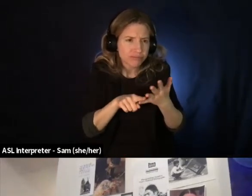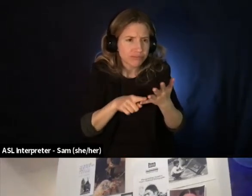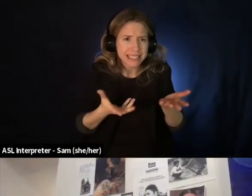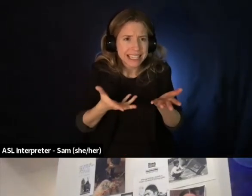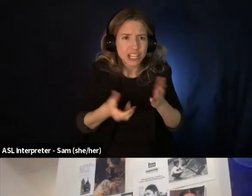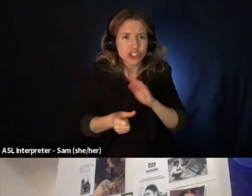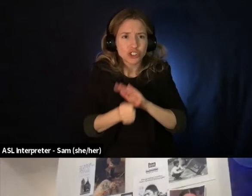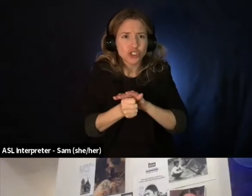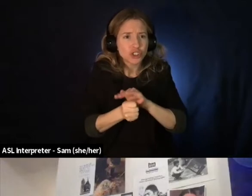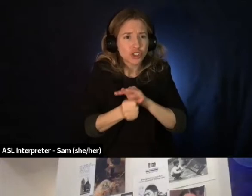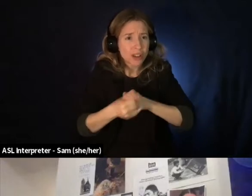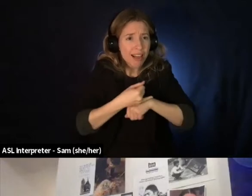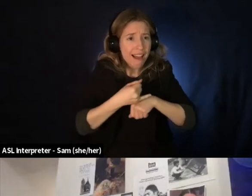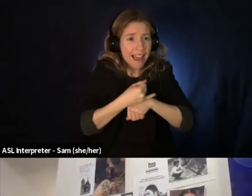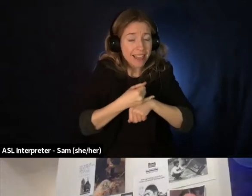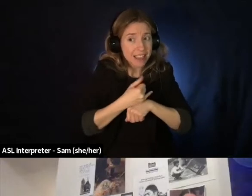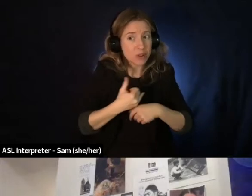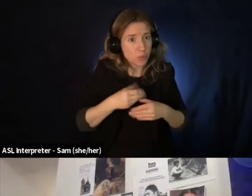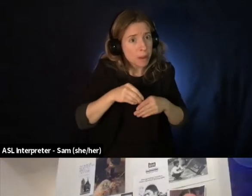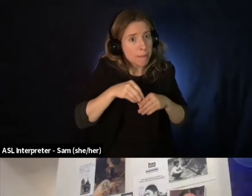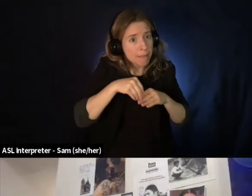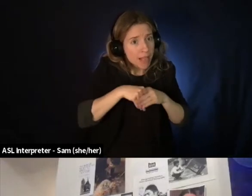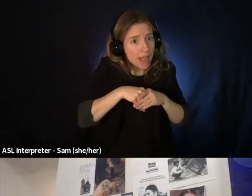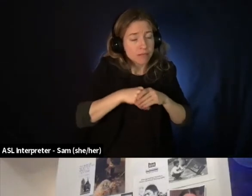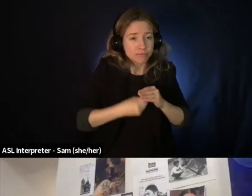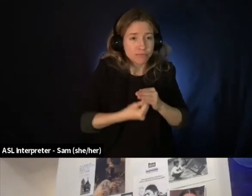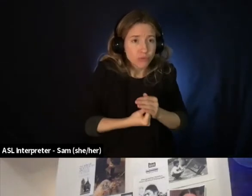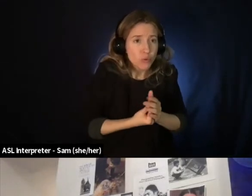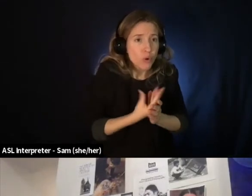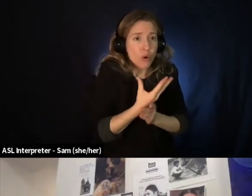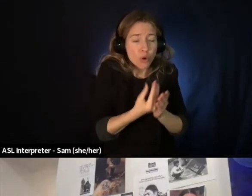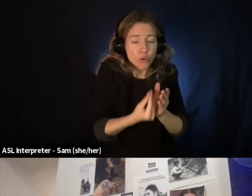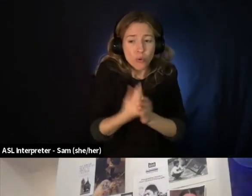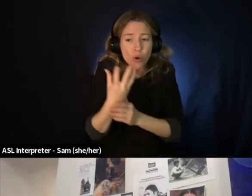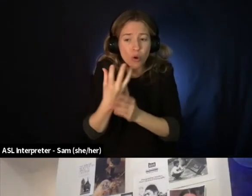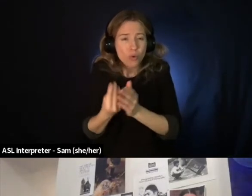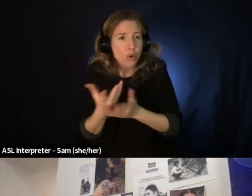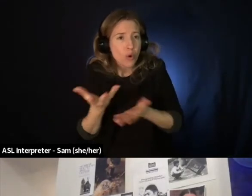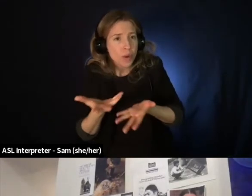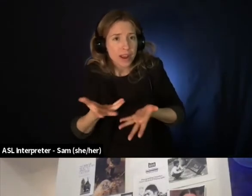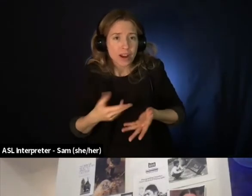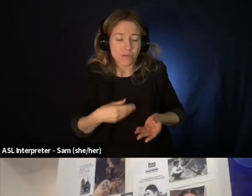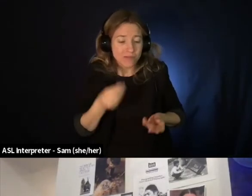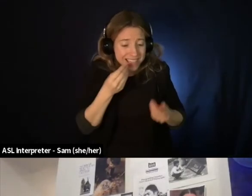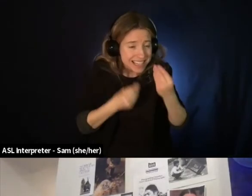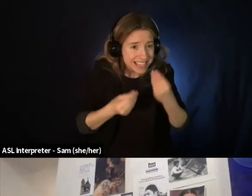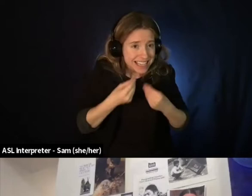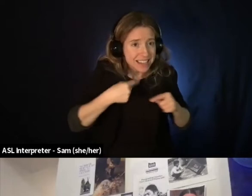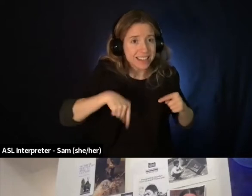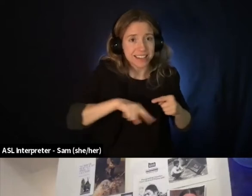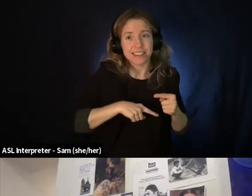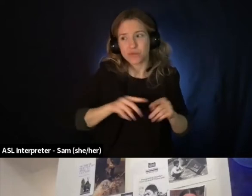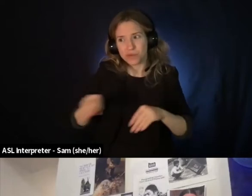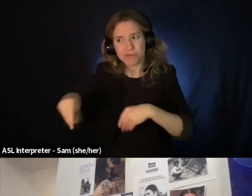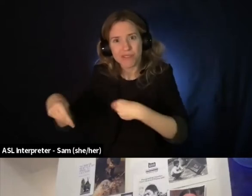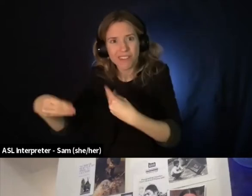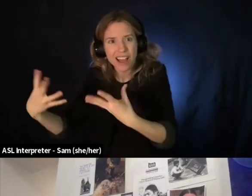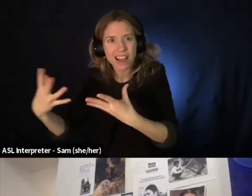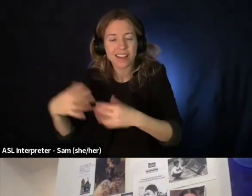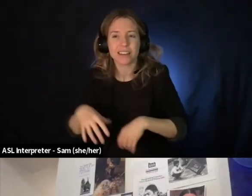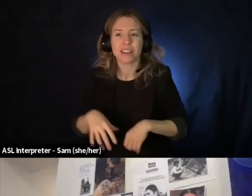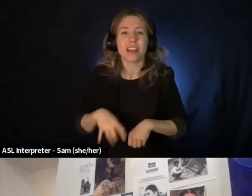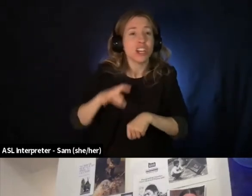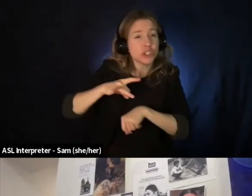found in Europe. And they had no ideas how to prepare them. Squash, avocados, we can go on, tomatoes.